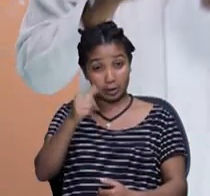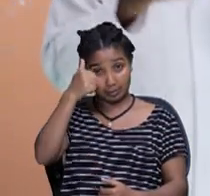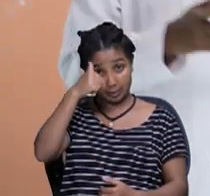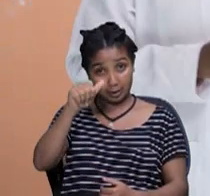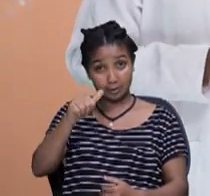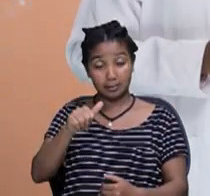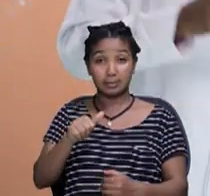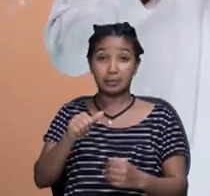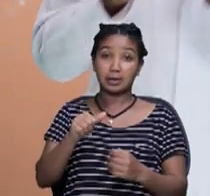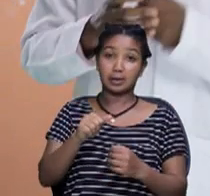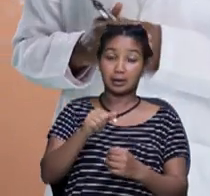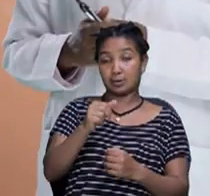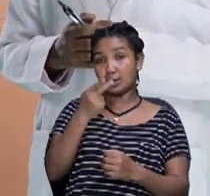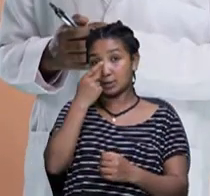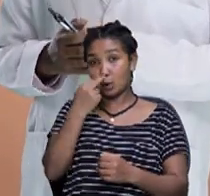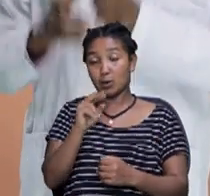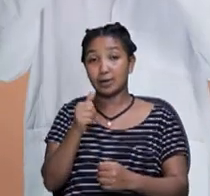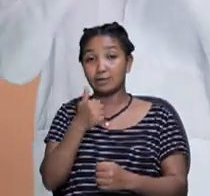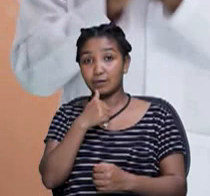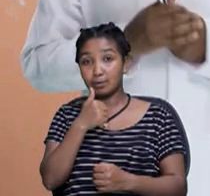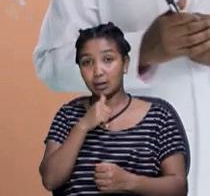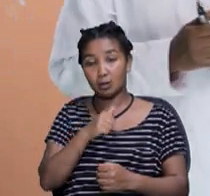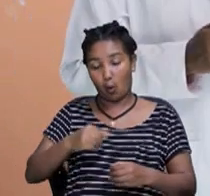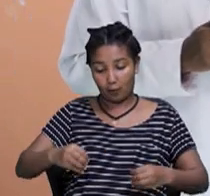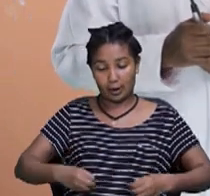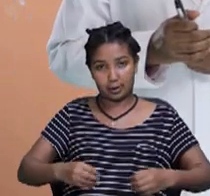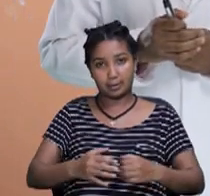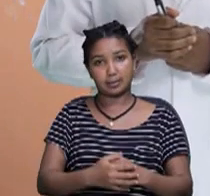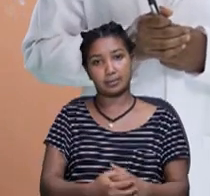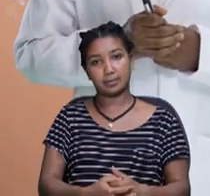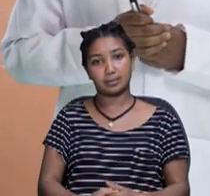male testes, and in female ovary.